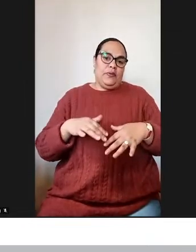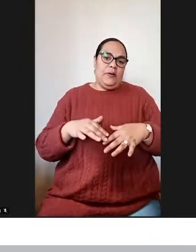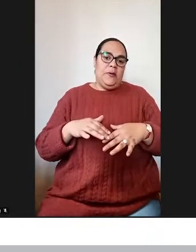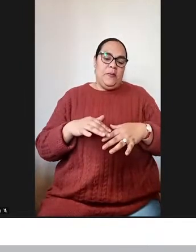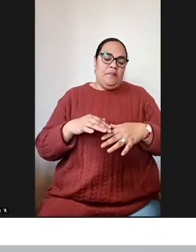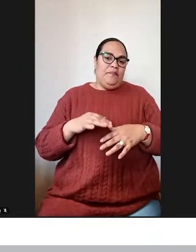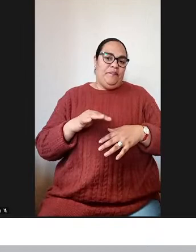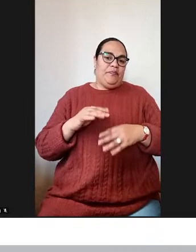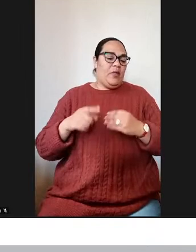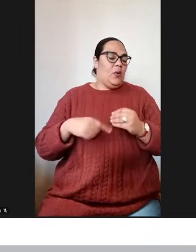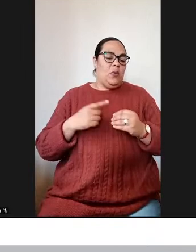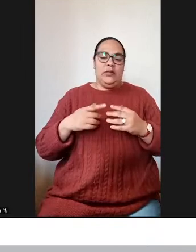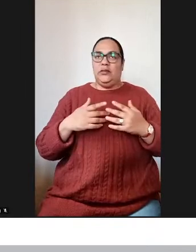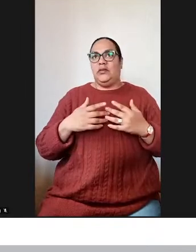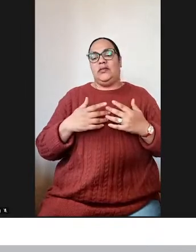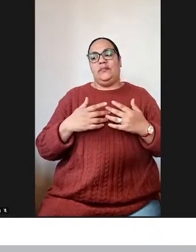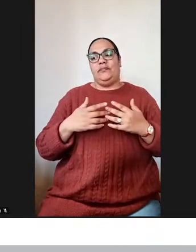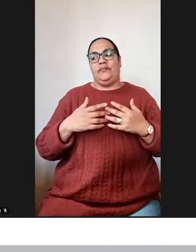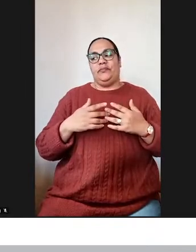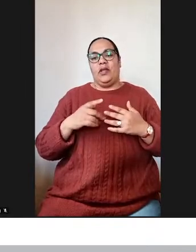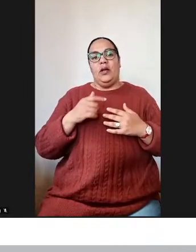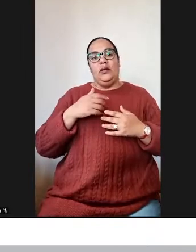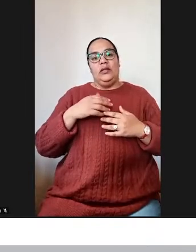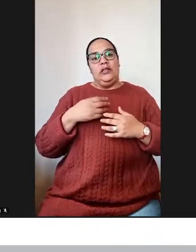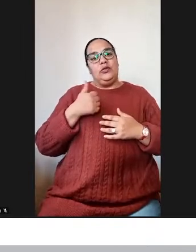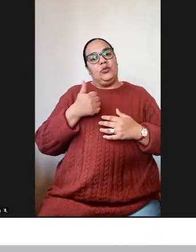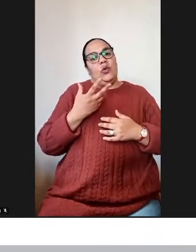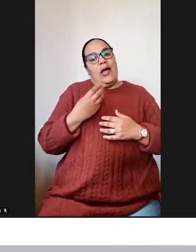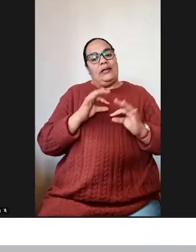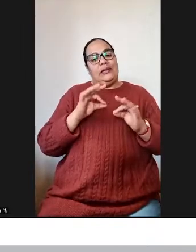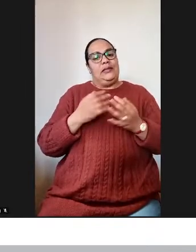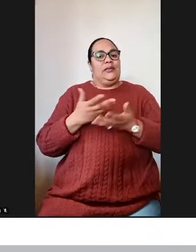always it's good to have this kind